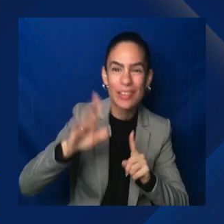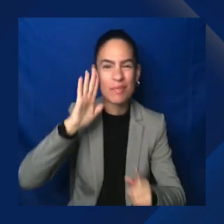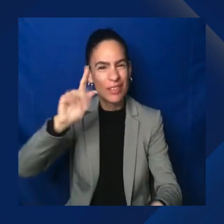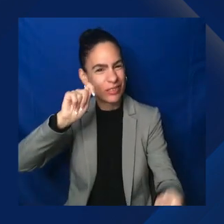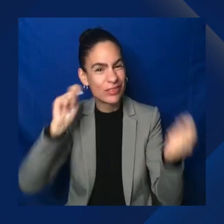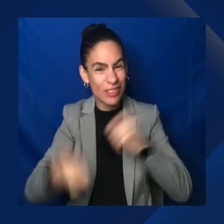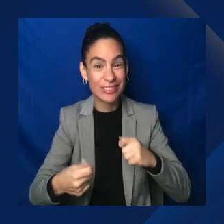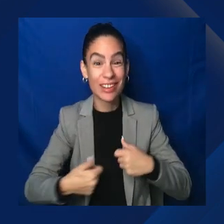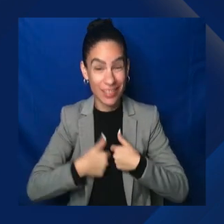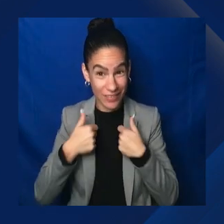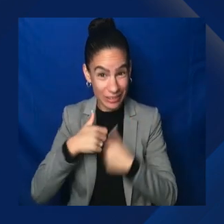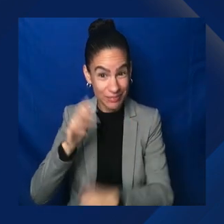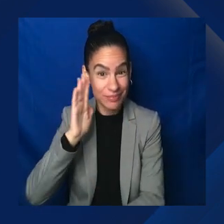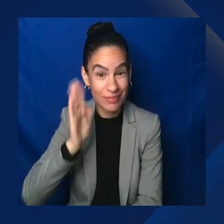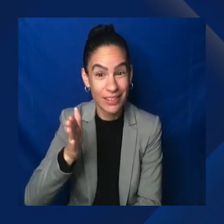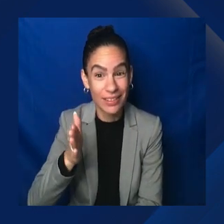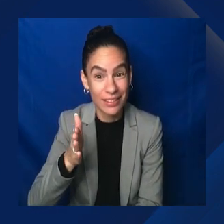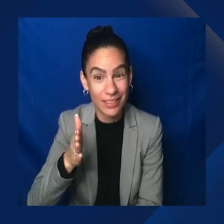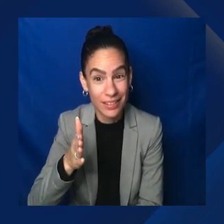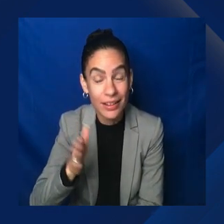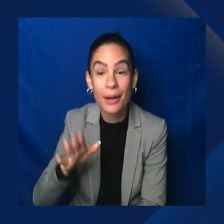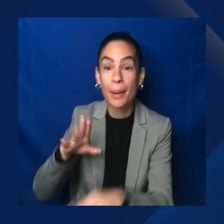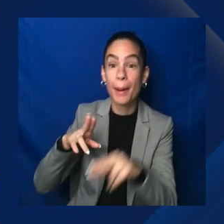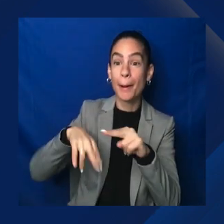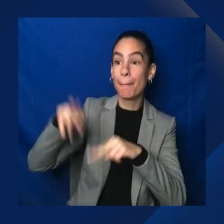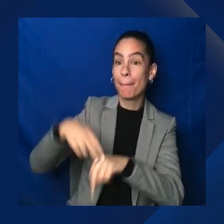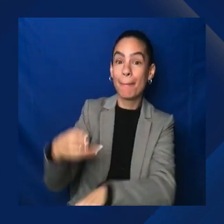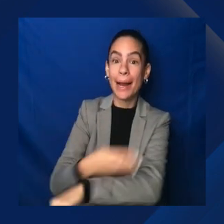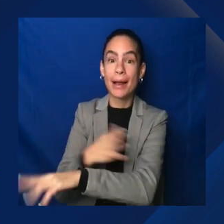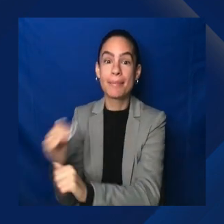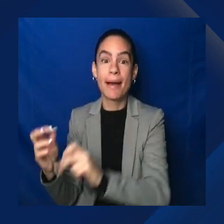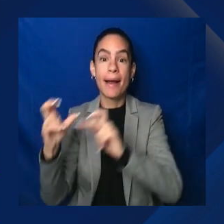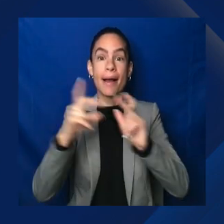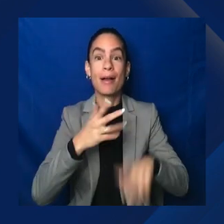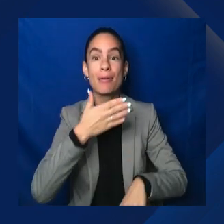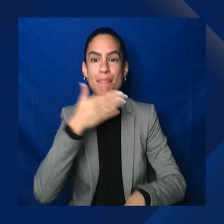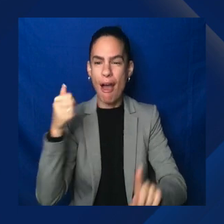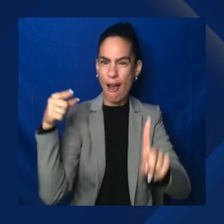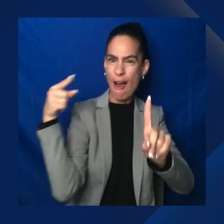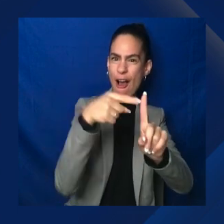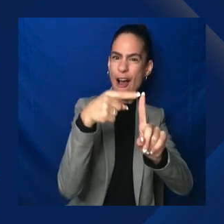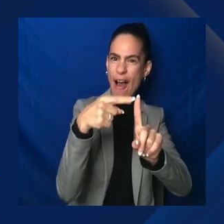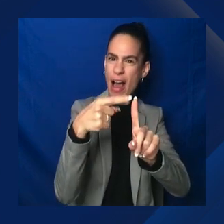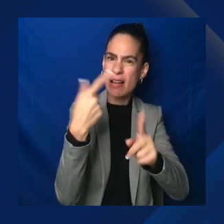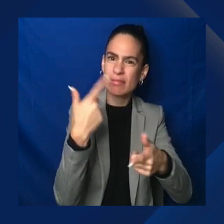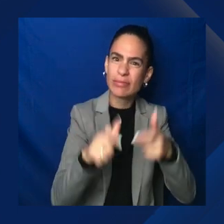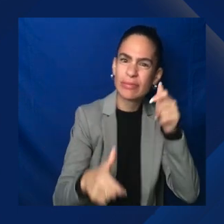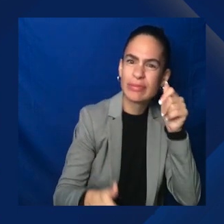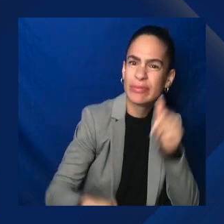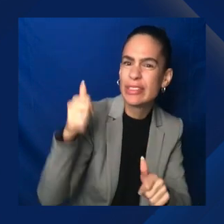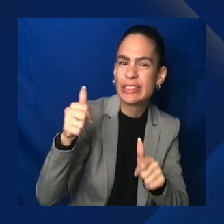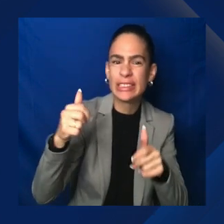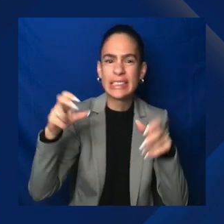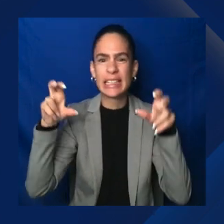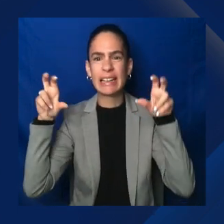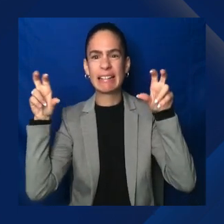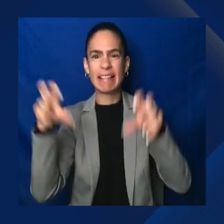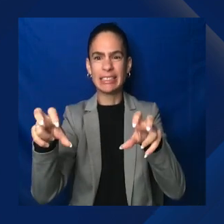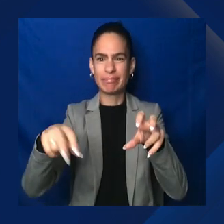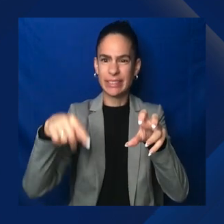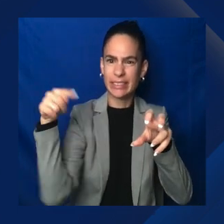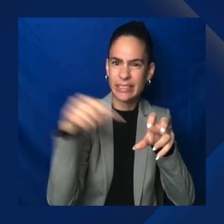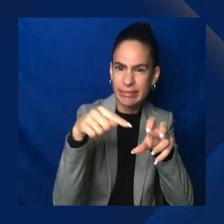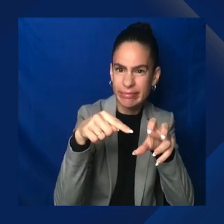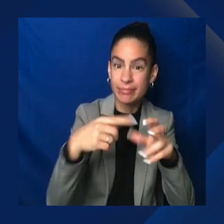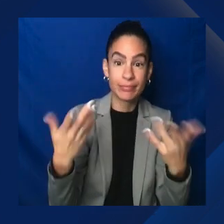Act represents the single largest investment to address maternal mortality and morbidity in